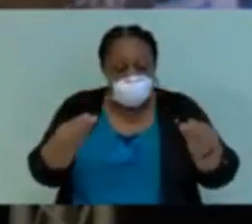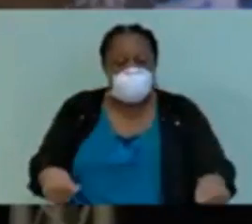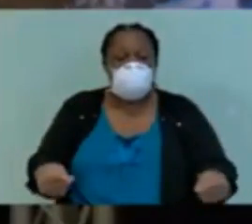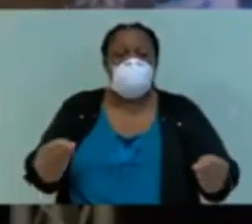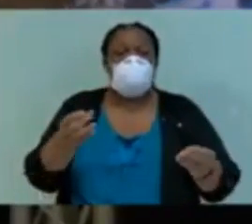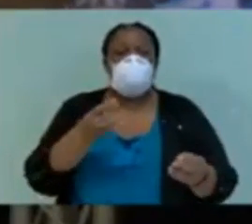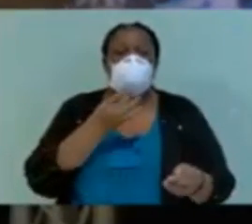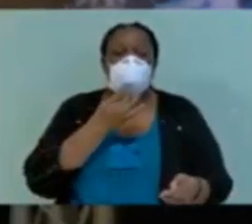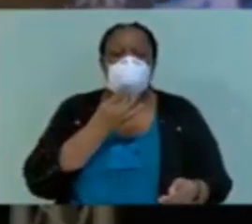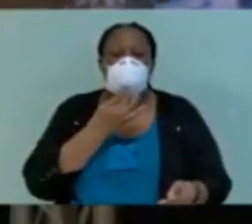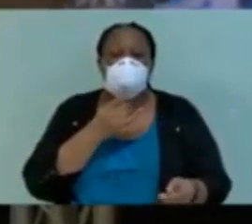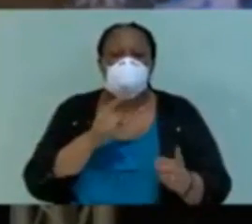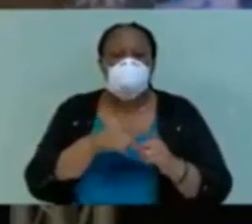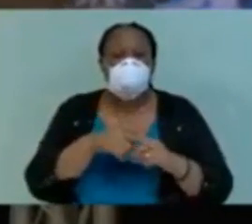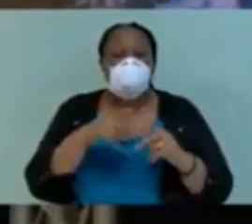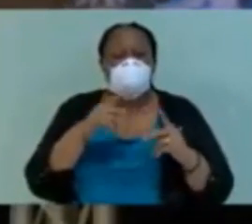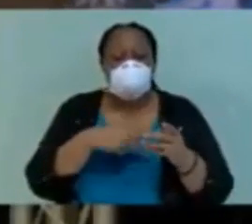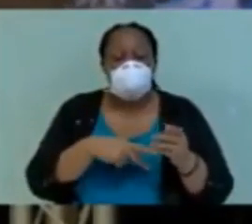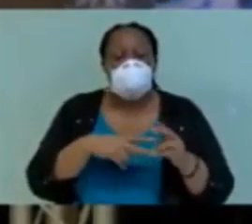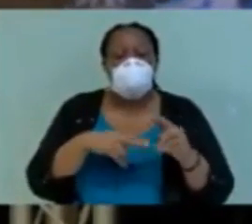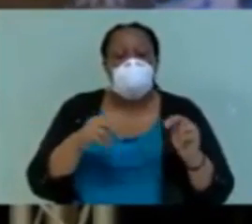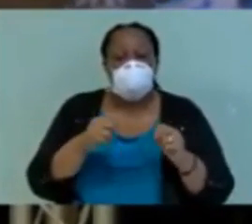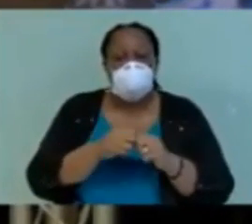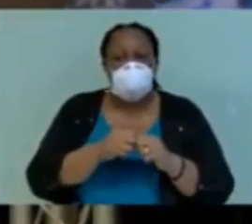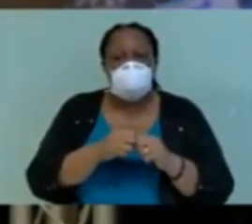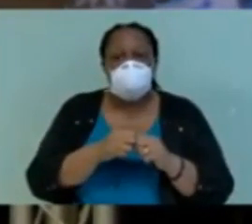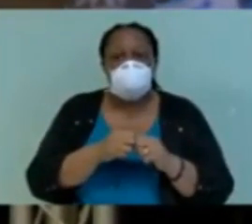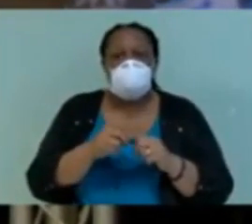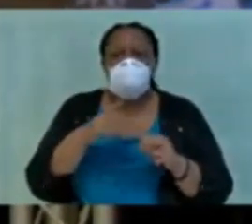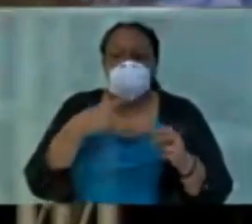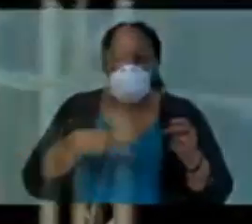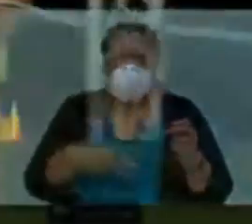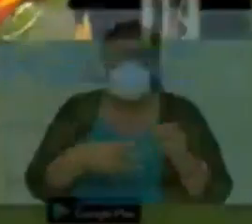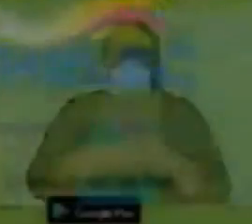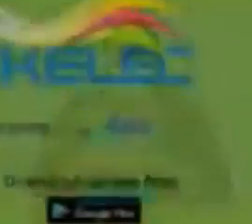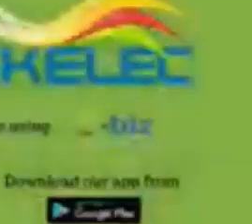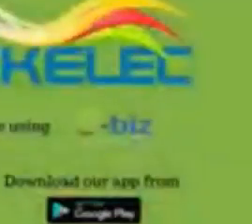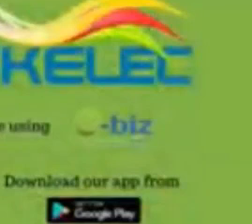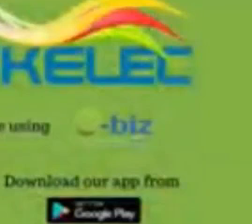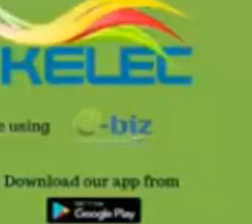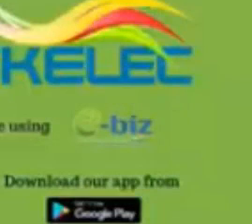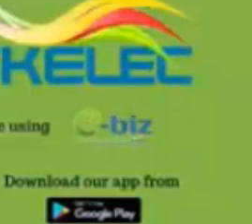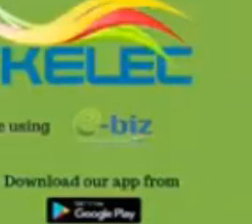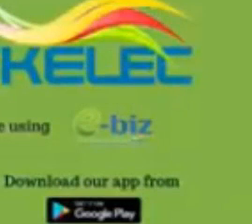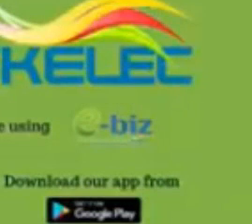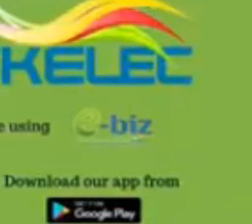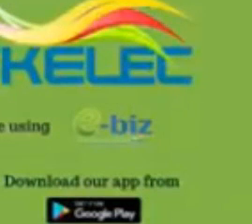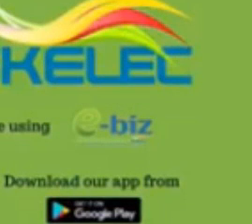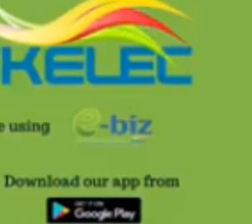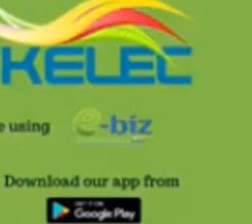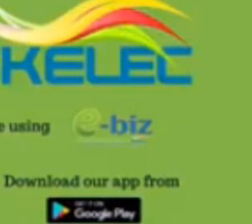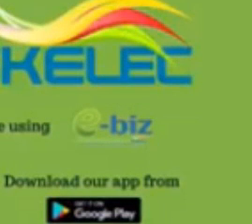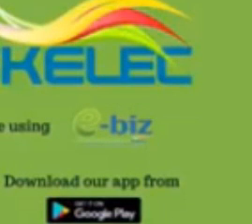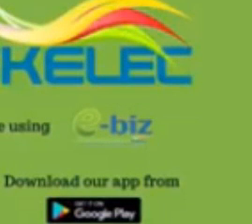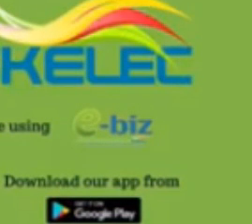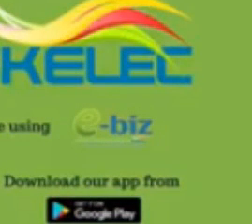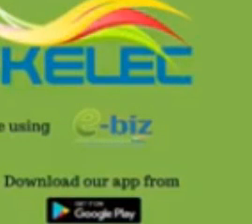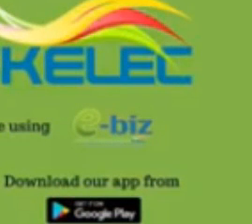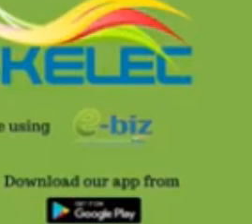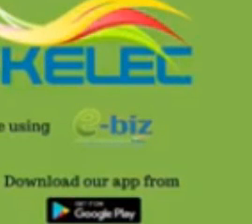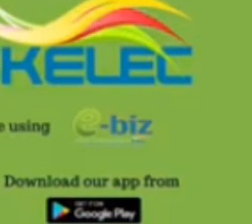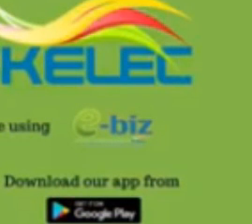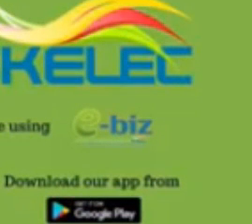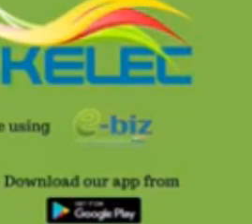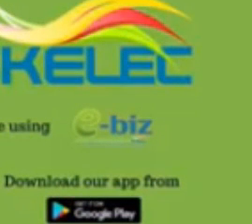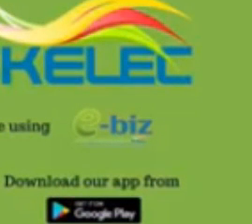Good evening. It's indeed a pleasure for me to be here today to give a presentation on behalf of